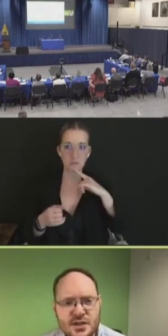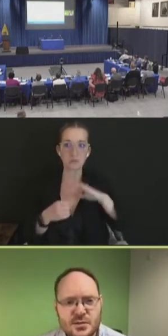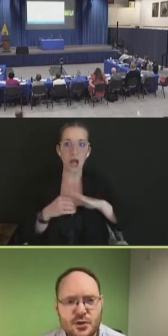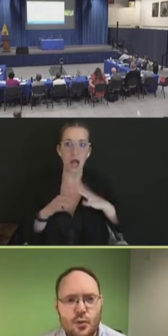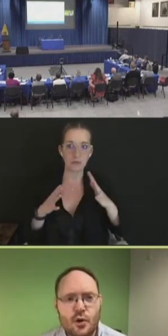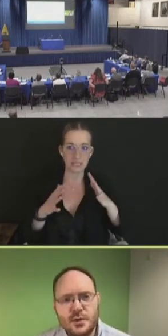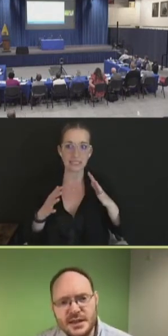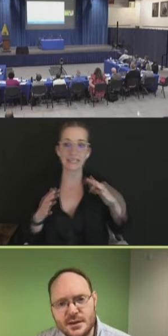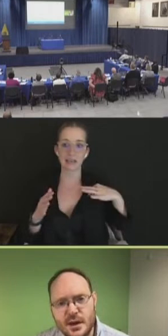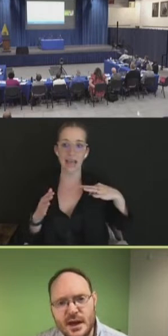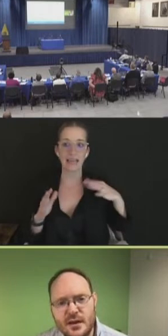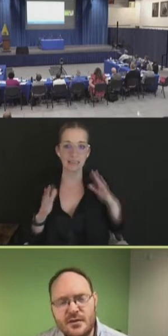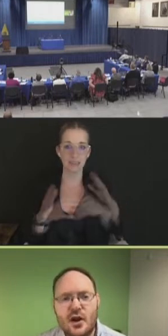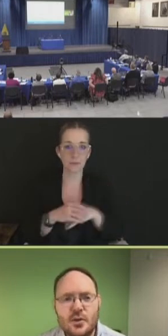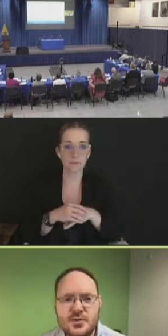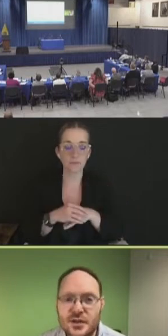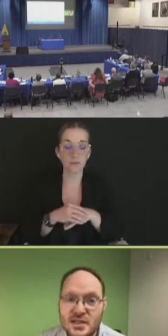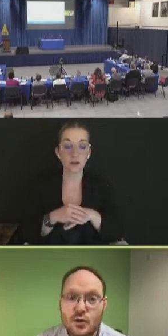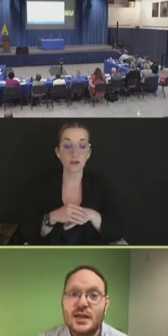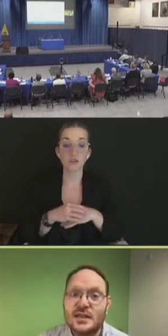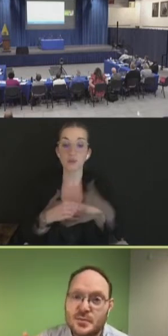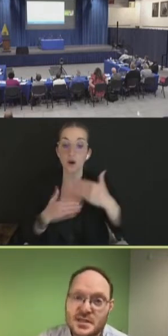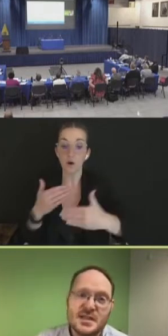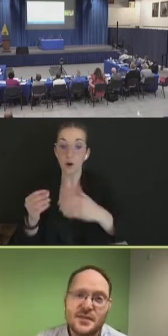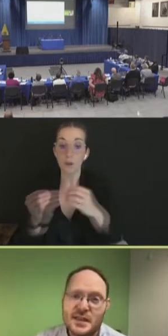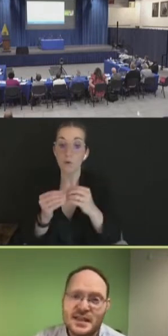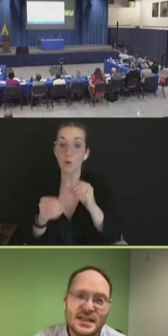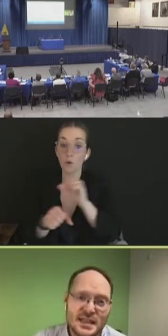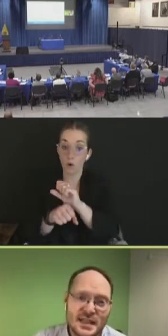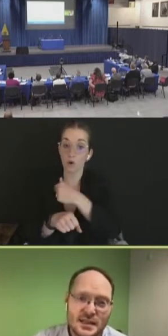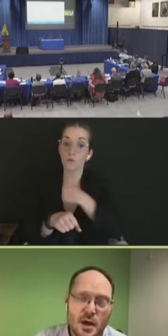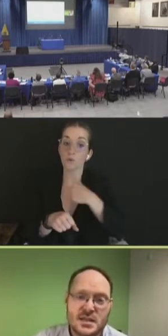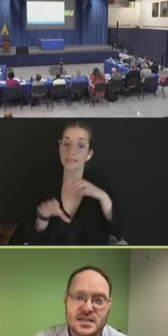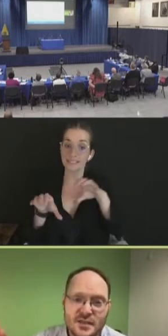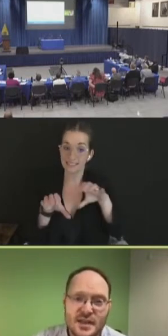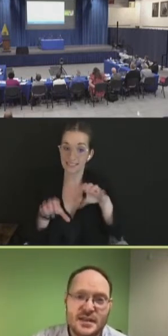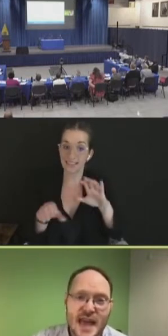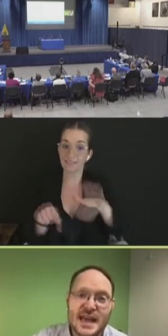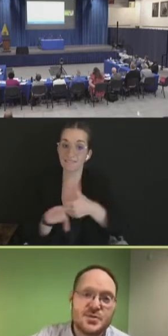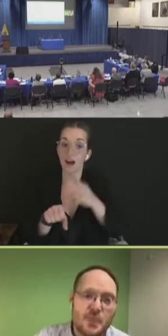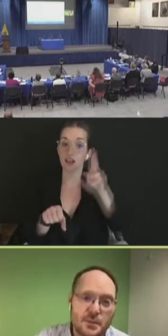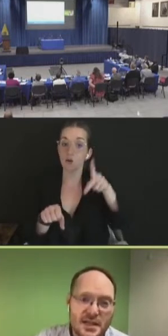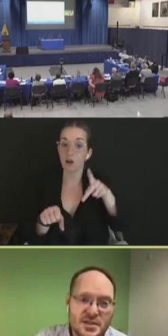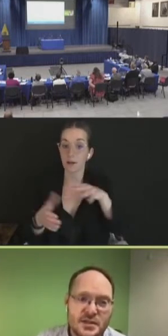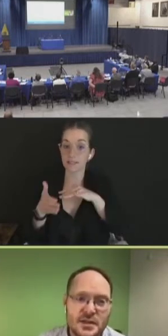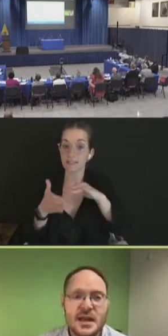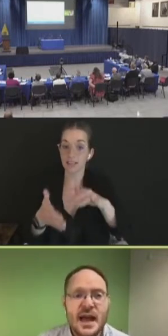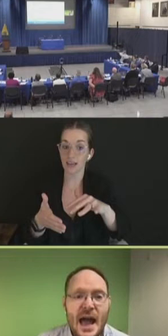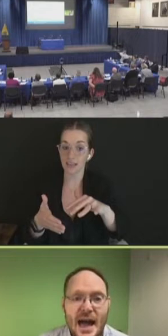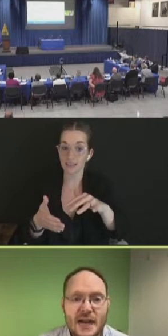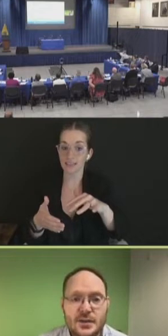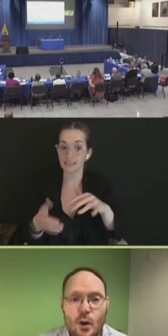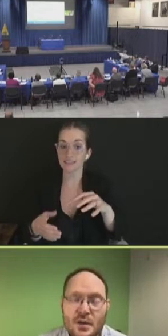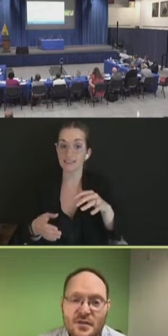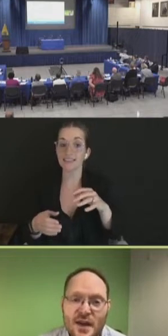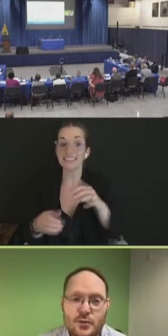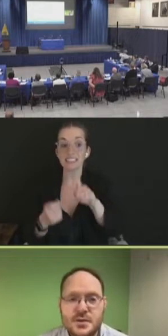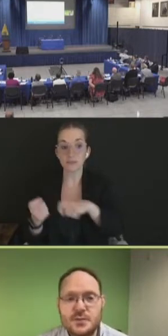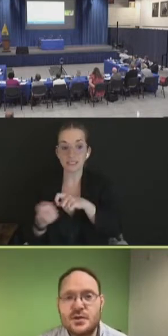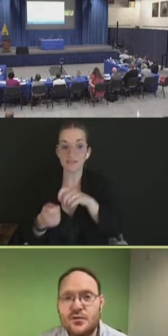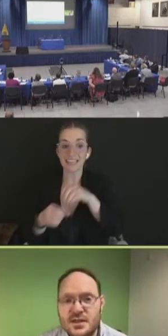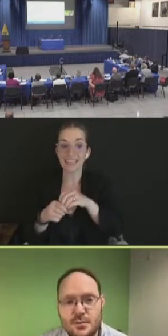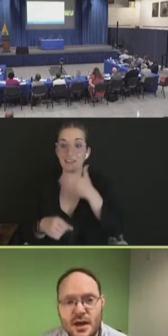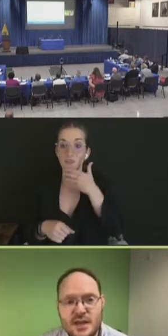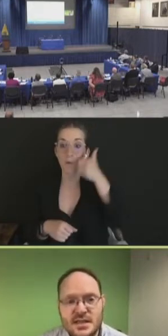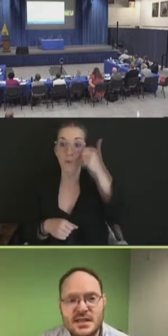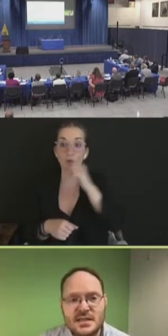than a year's worth of work, we did follow-up studies looking specifically in models of the age population. And what we found was